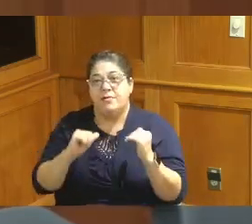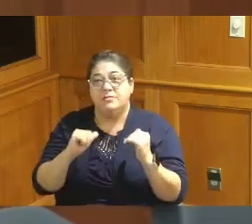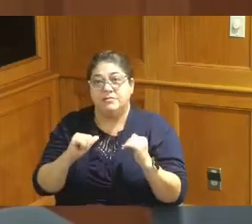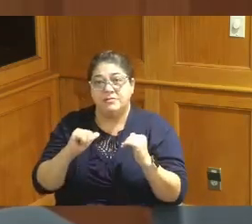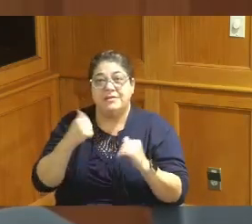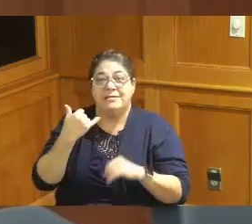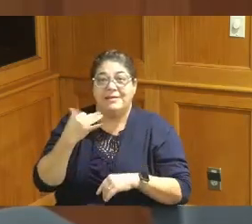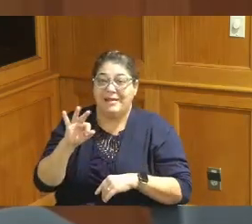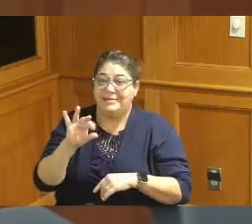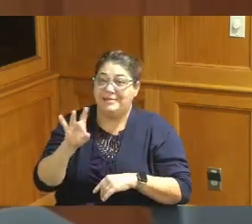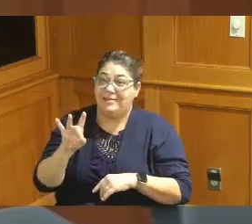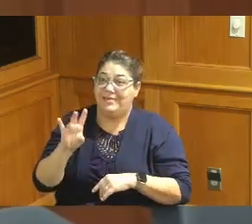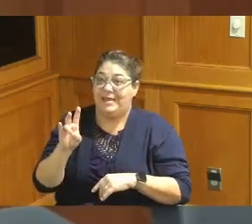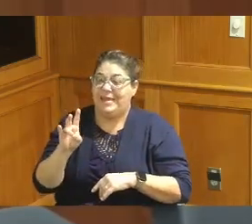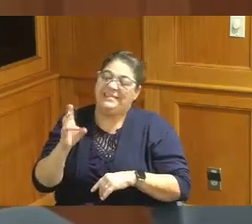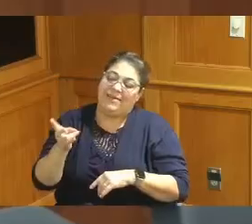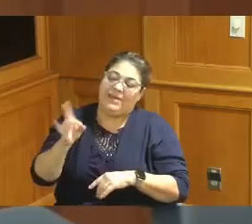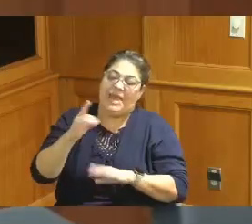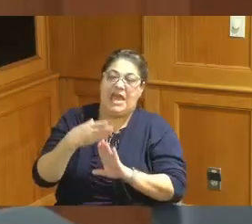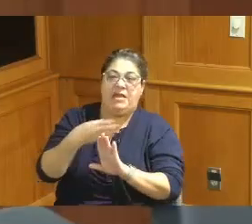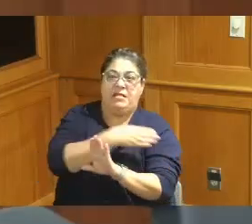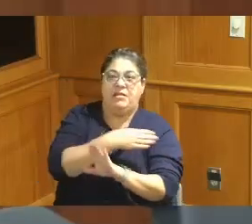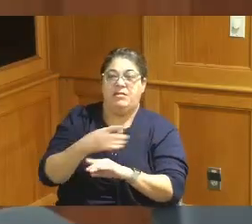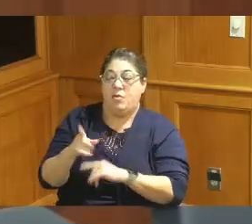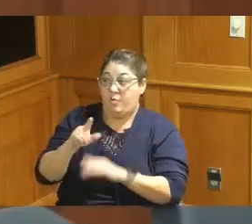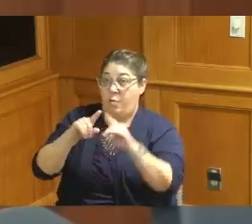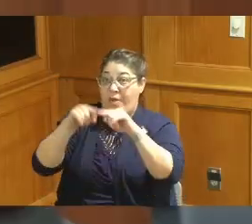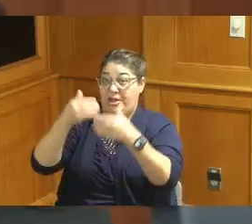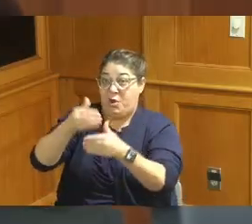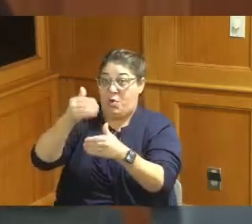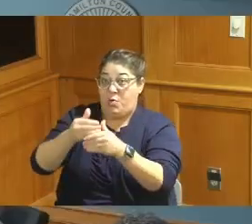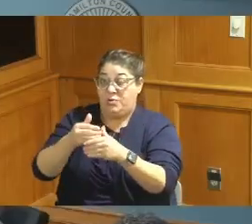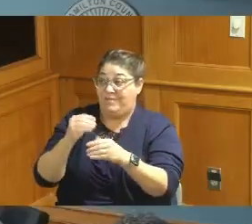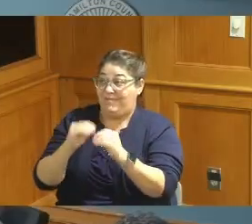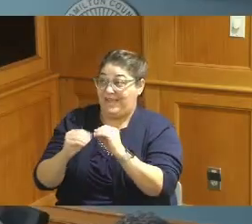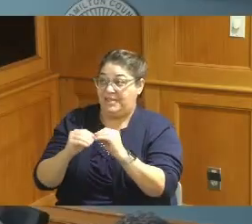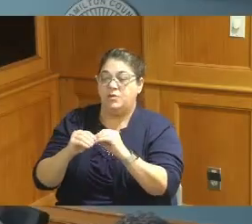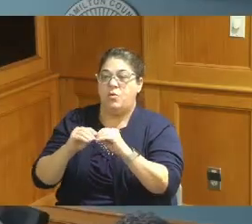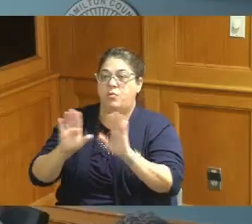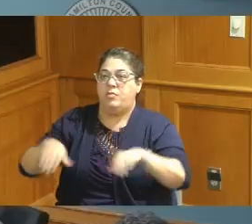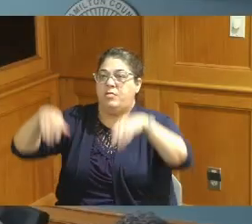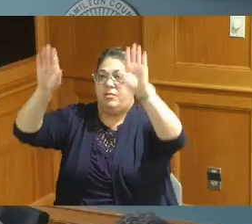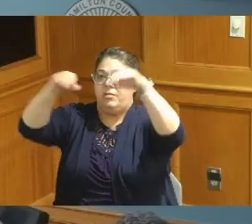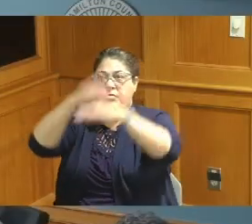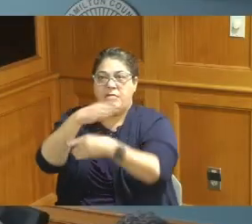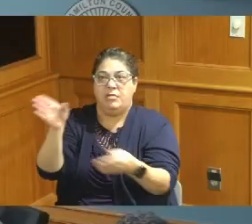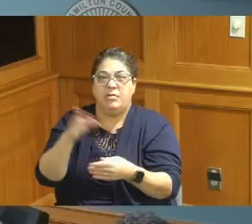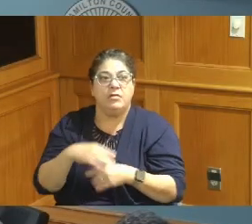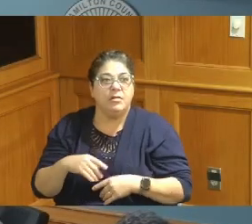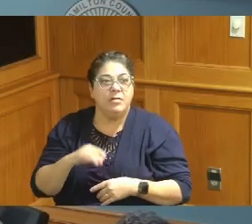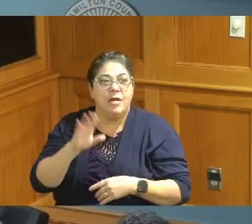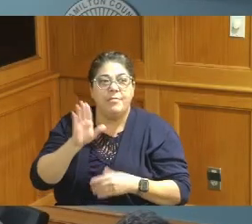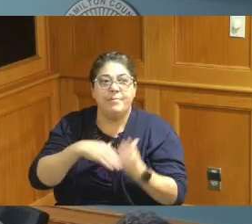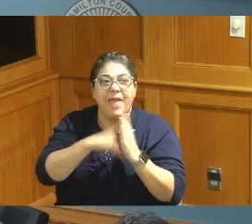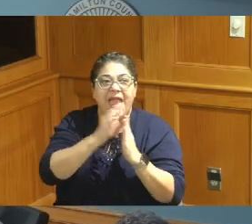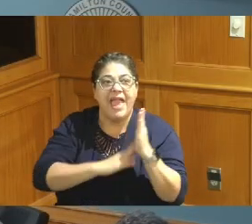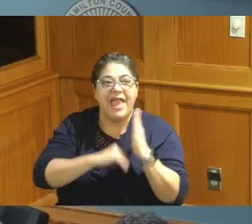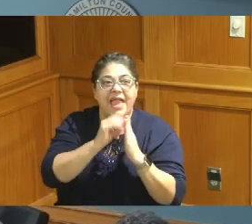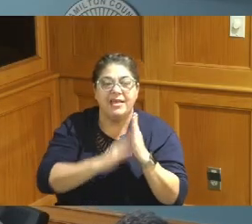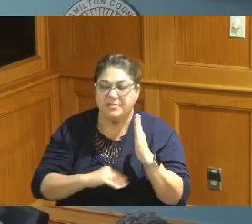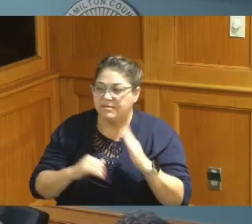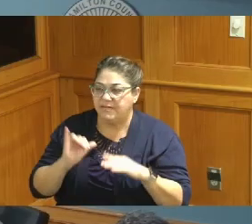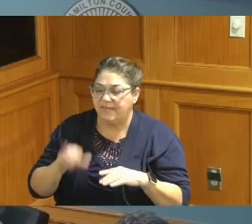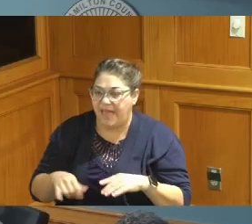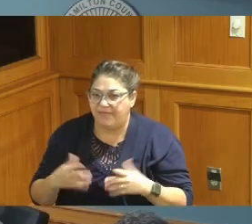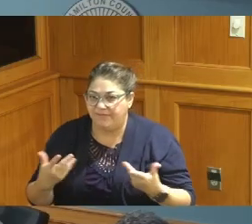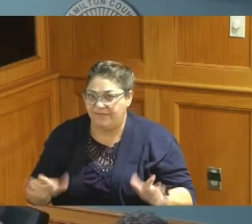windows. You probably have lead paint around it. Let us fix it. So Lachey. okay. I would say, Kristen, you summed this up very well.